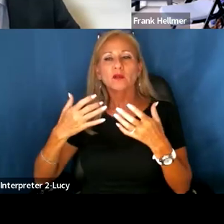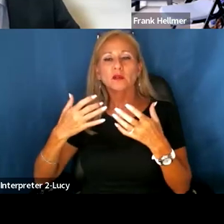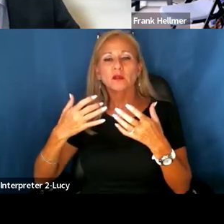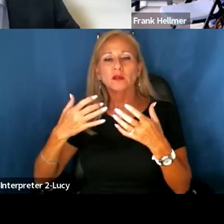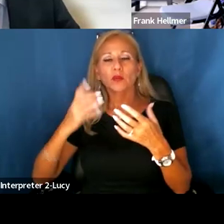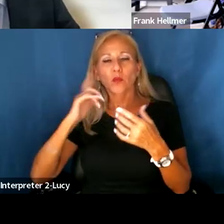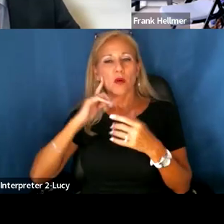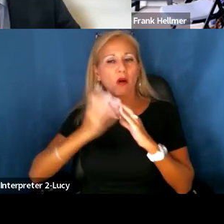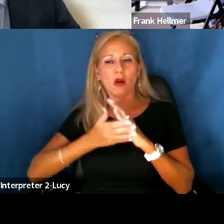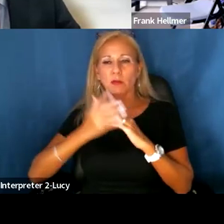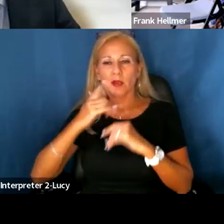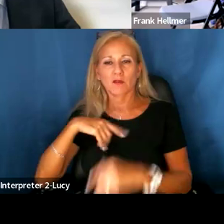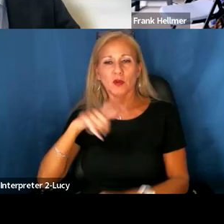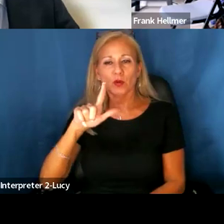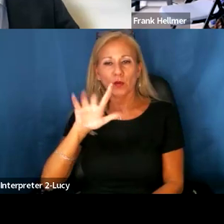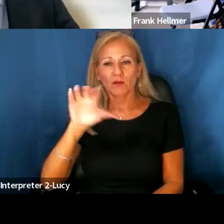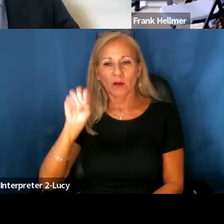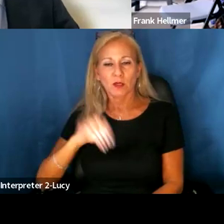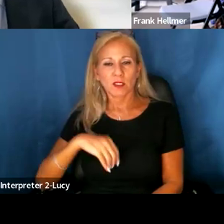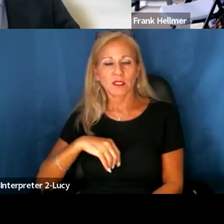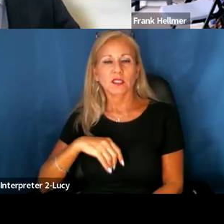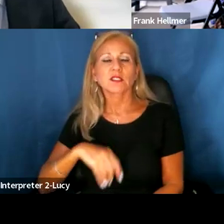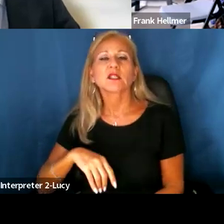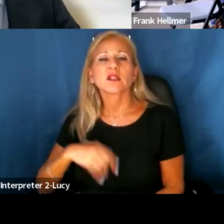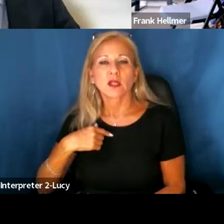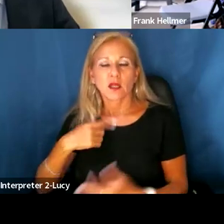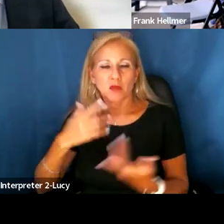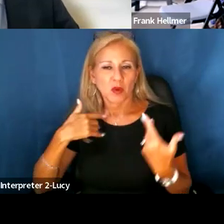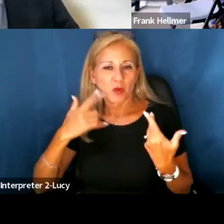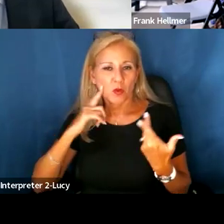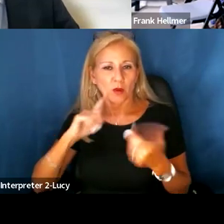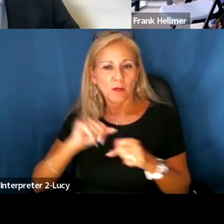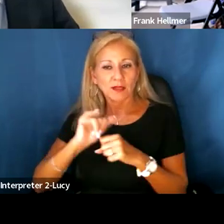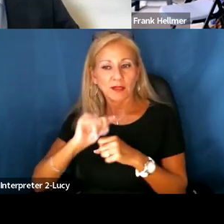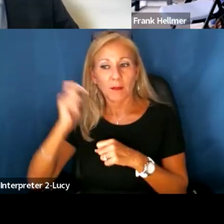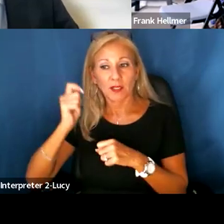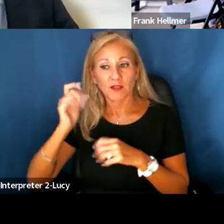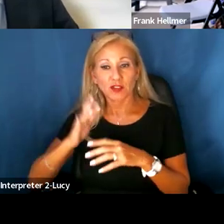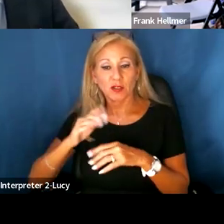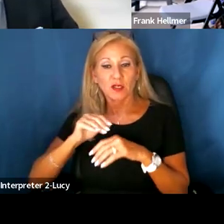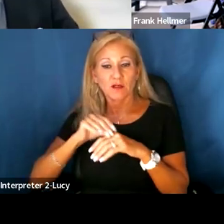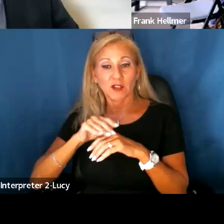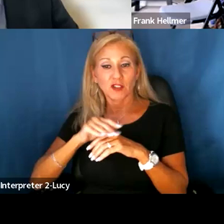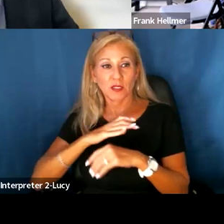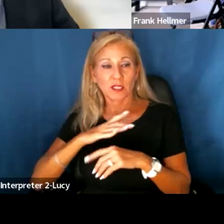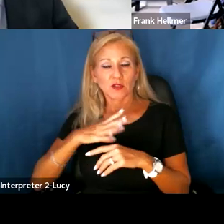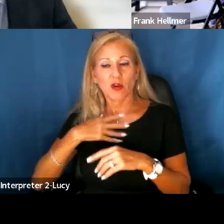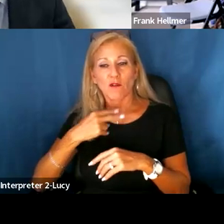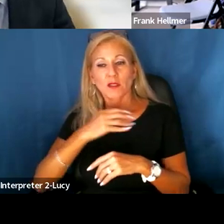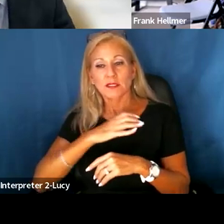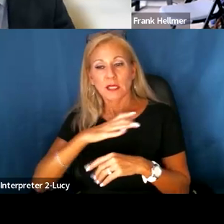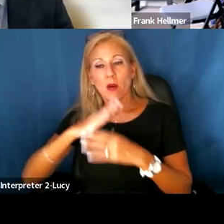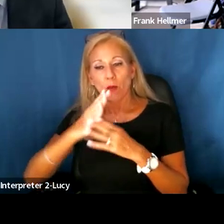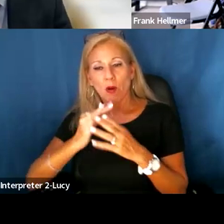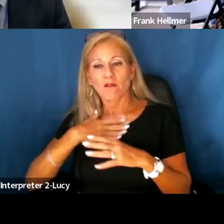we will automatically have the 25%. We won't have to grow to that. We're going to make that Beneficiary Advisory Council, our Voices Council, part of